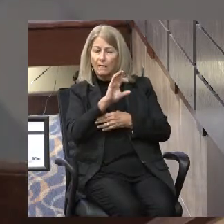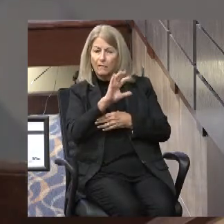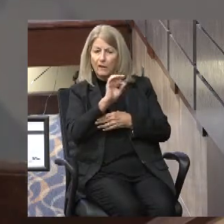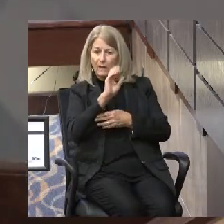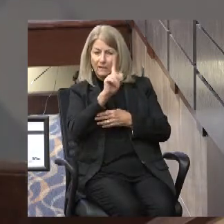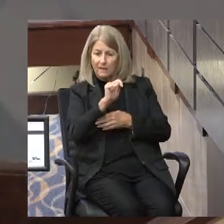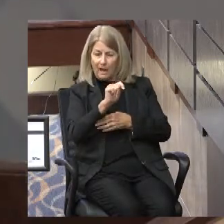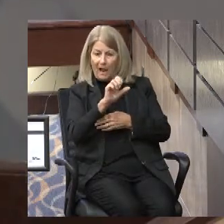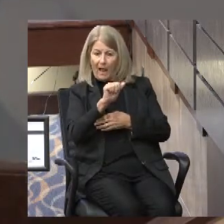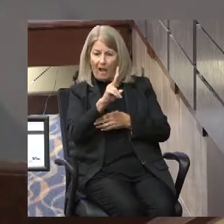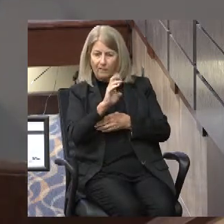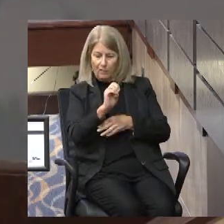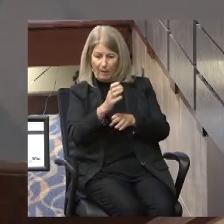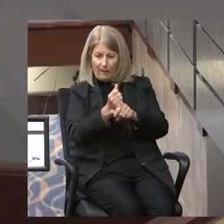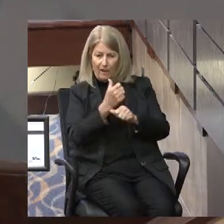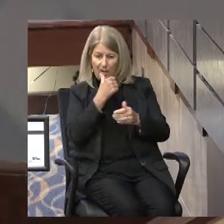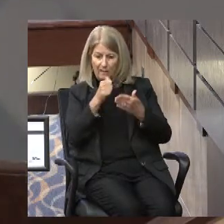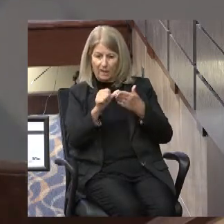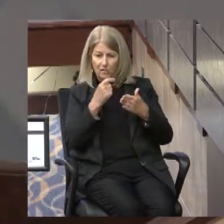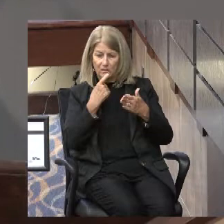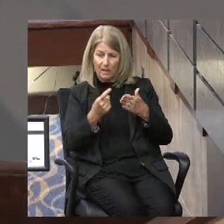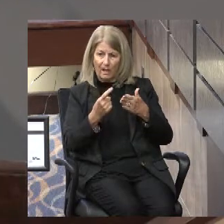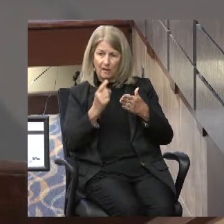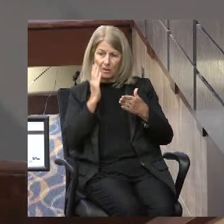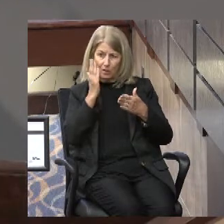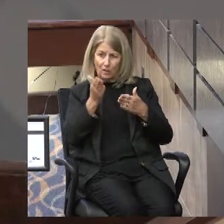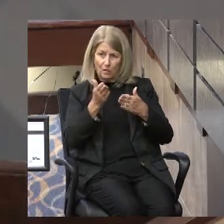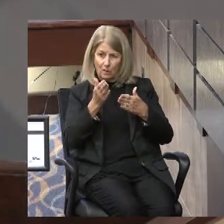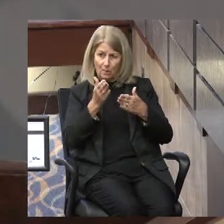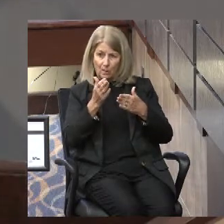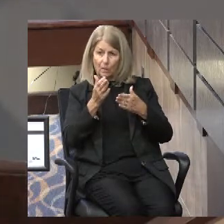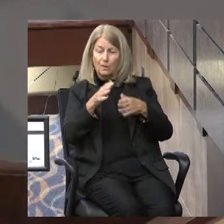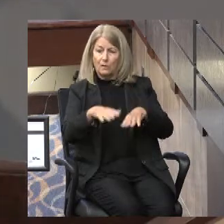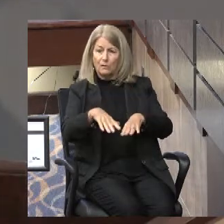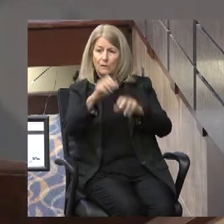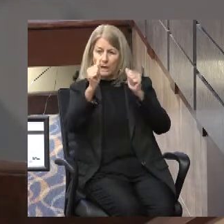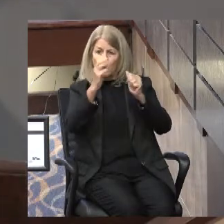I got a letter saying you guys were going to take it by eminent domain.